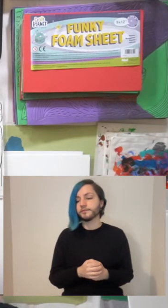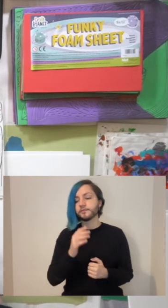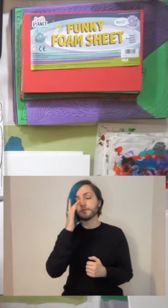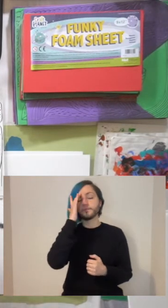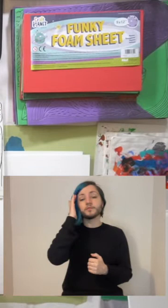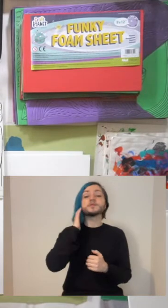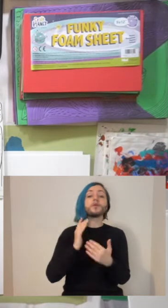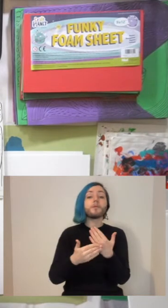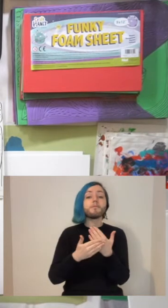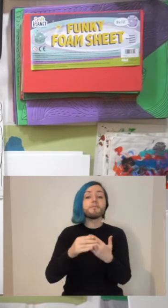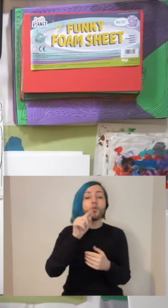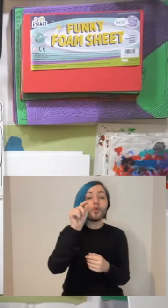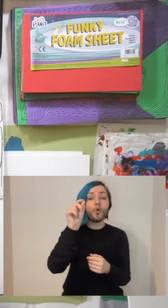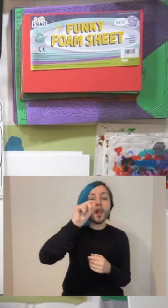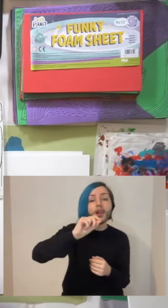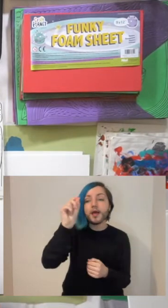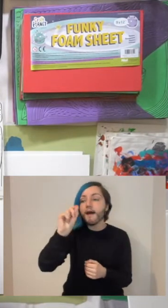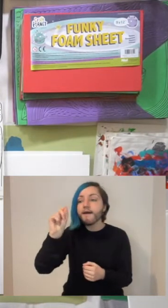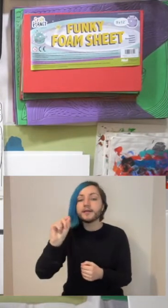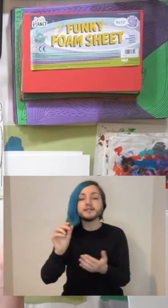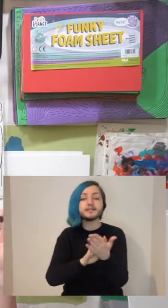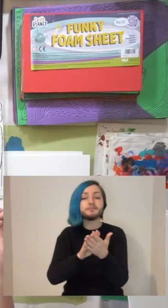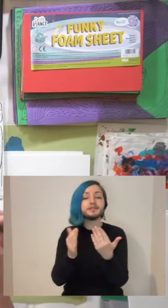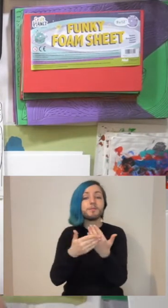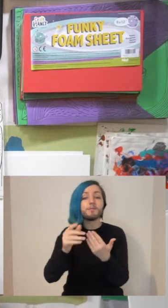The more lines you do, the more lines we